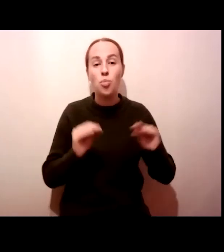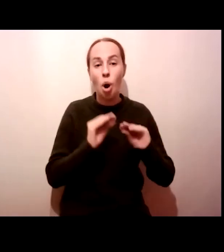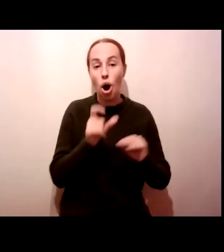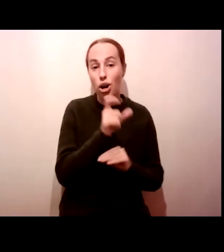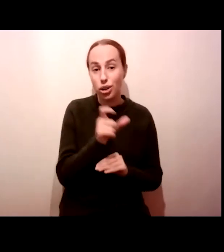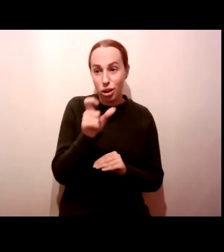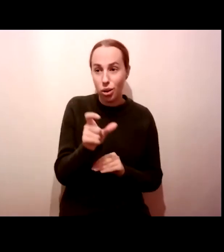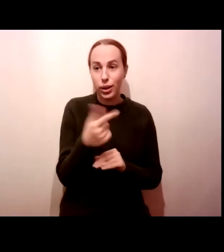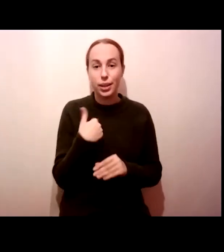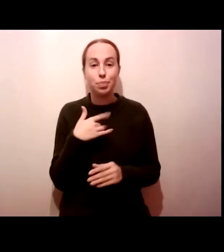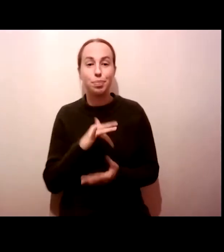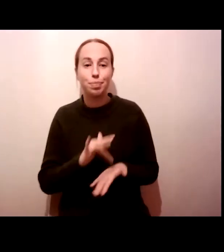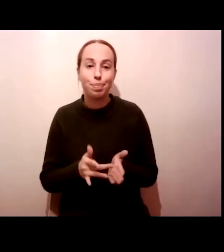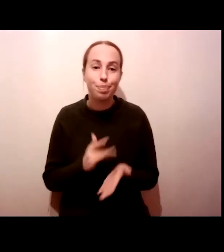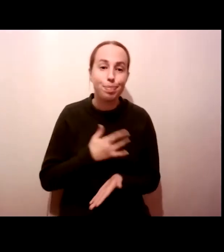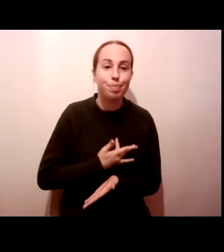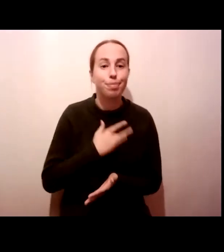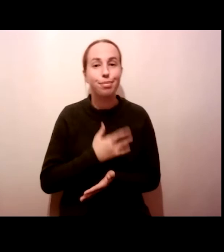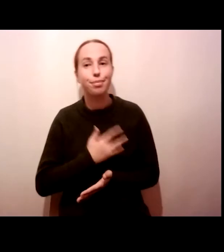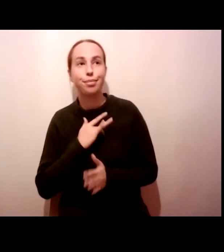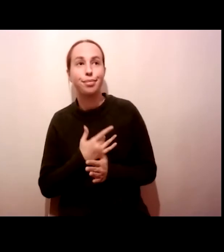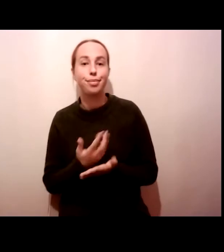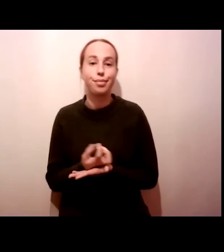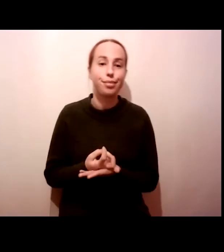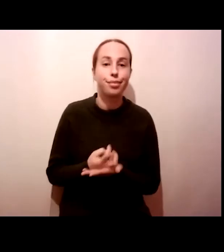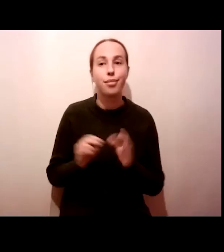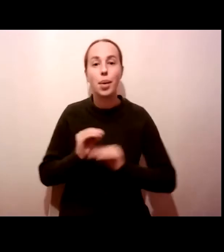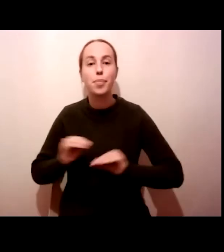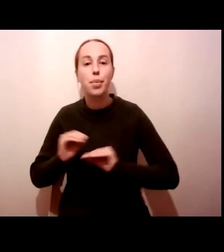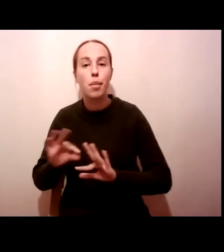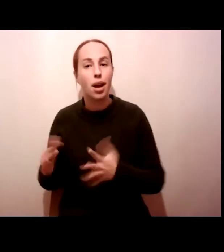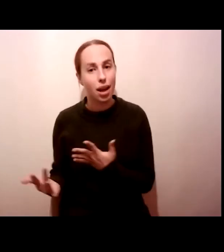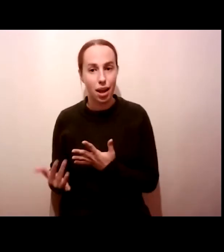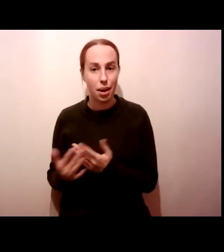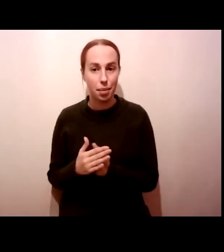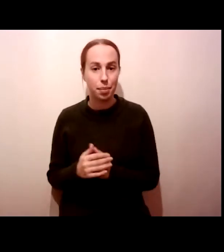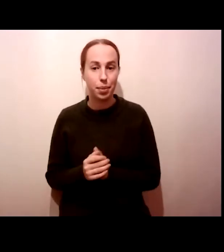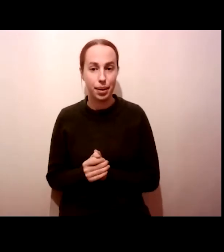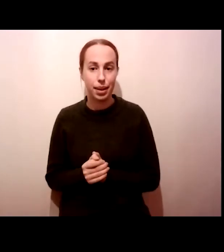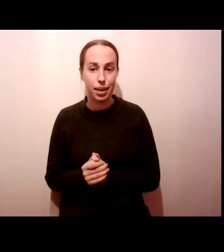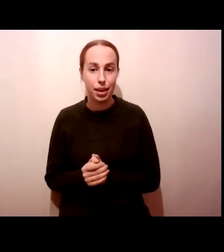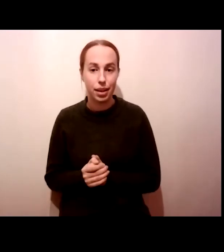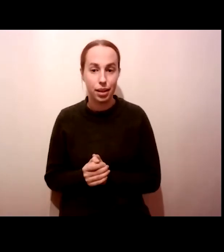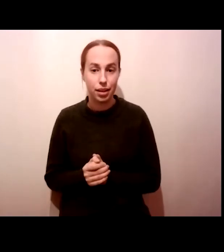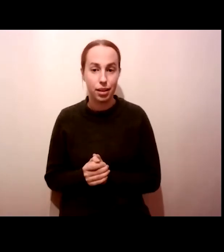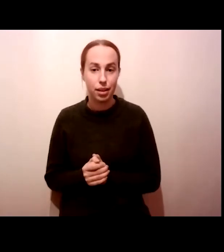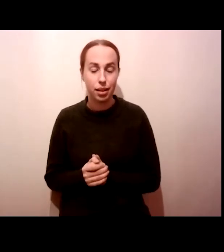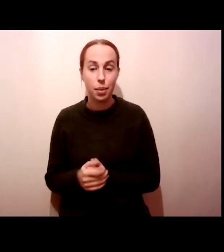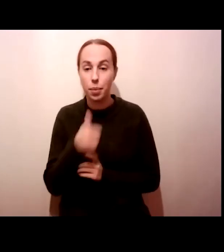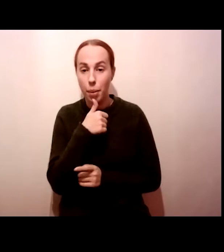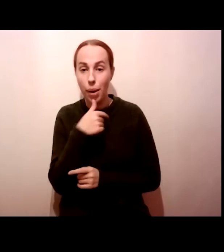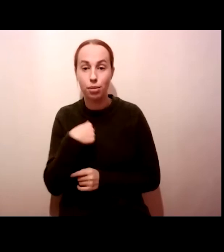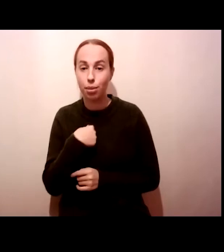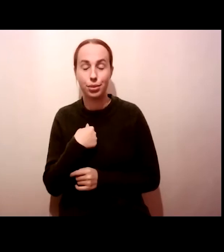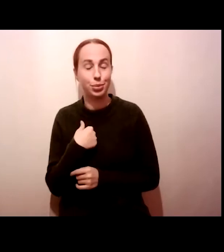It is not being introduced because teachers don't feel comfortable talking about it, and then we